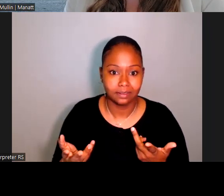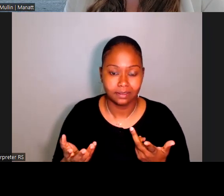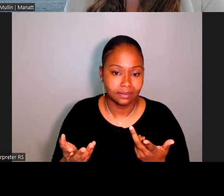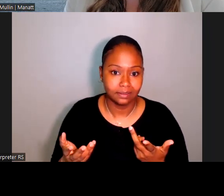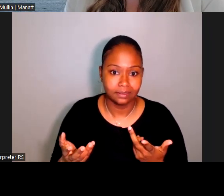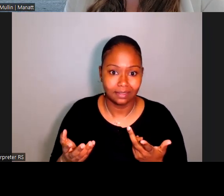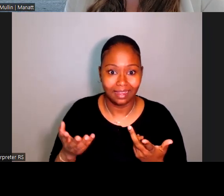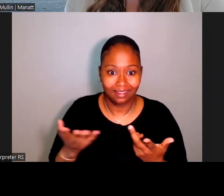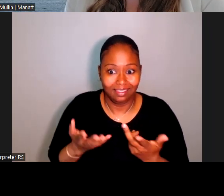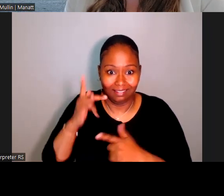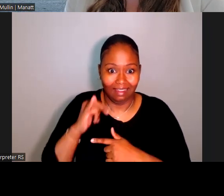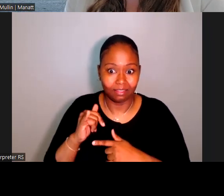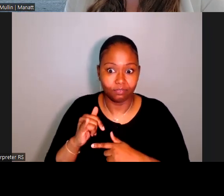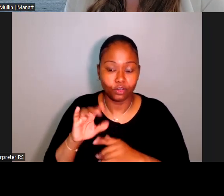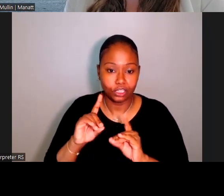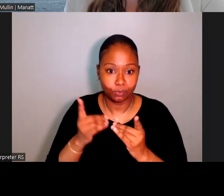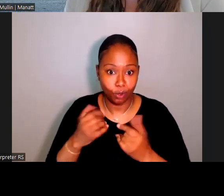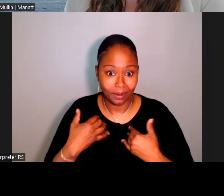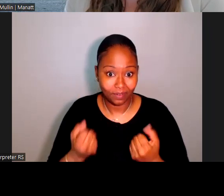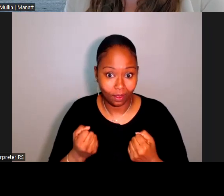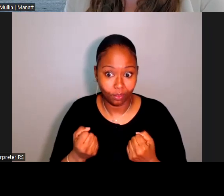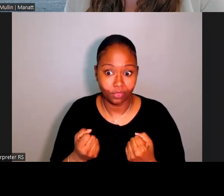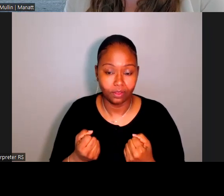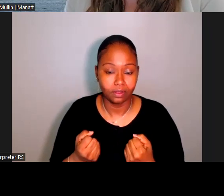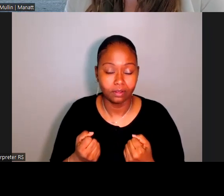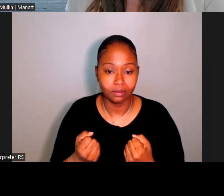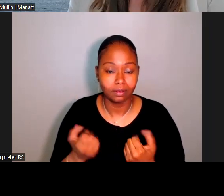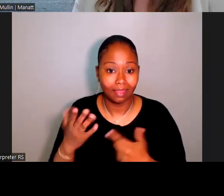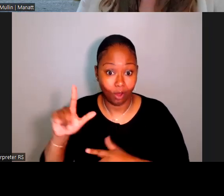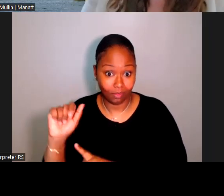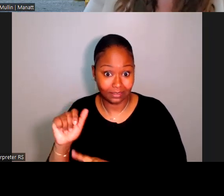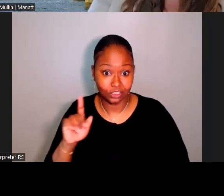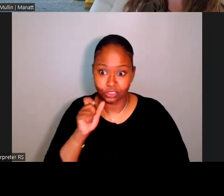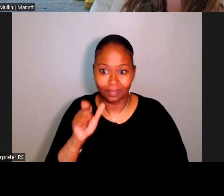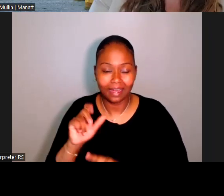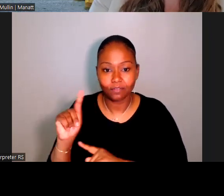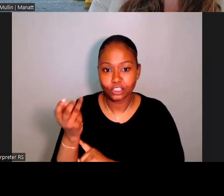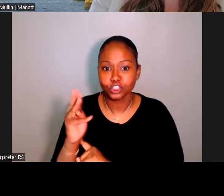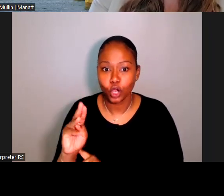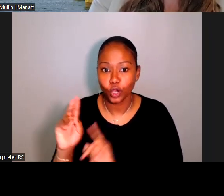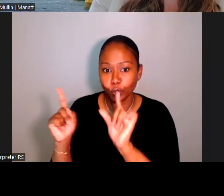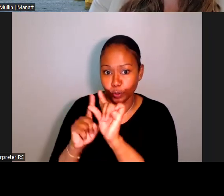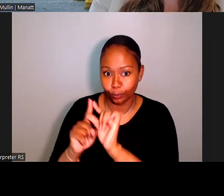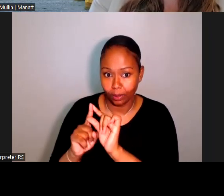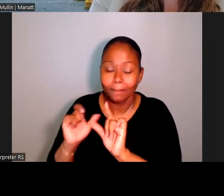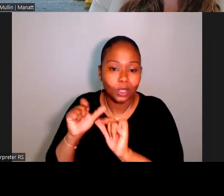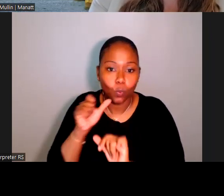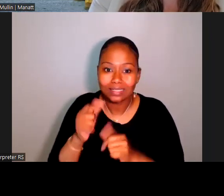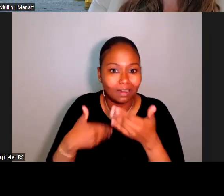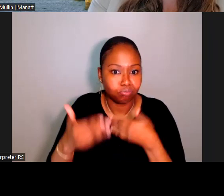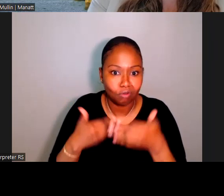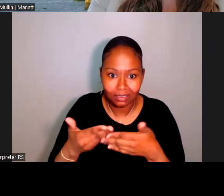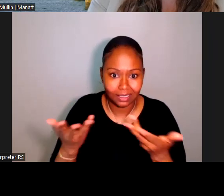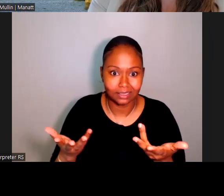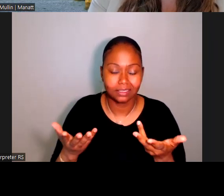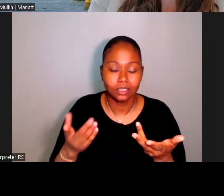like the California Department of Health and in Los Angeles, there was a term, but they didn't have a process. There was no process to go through. So